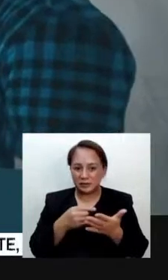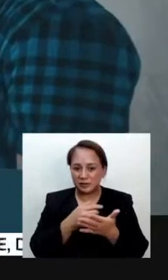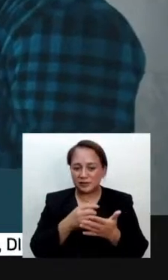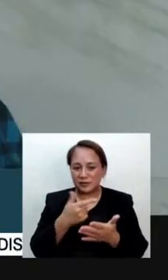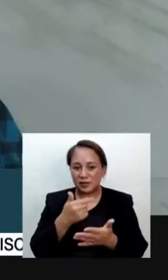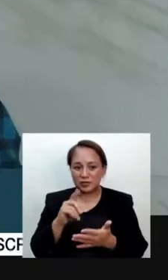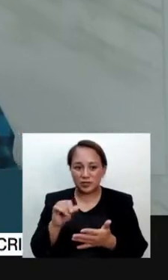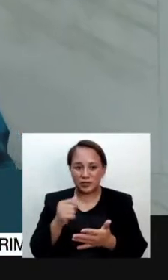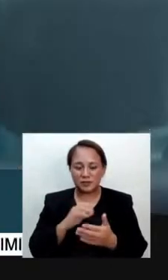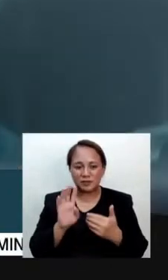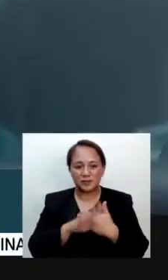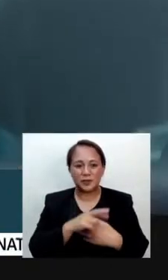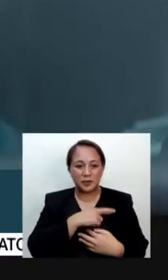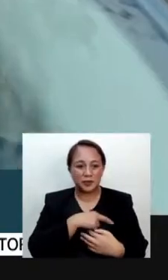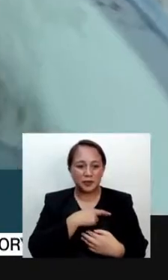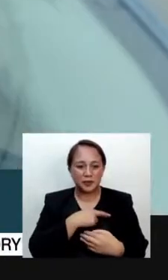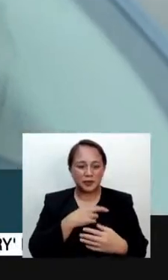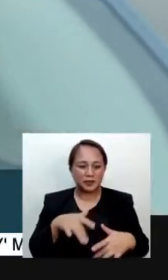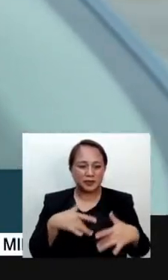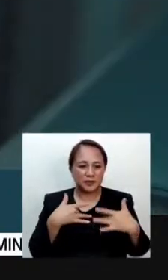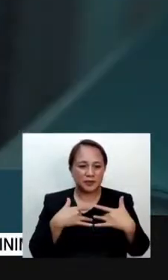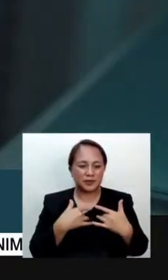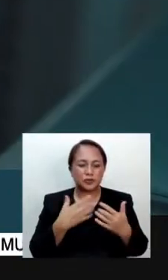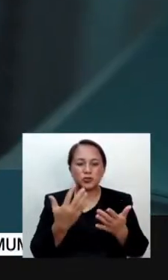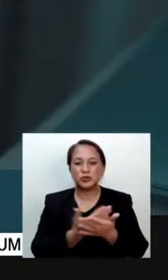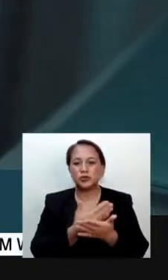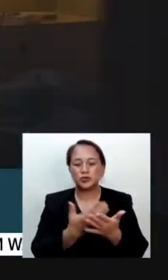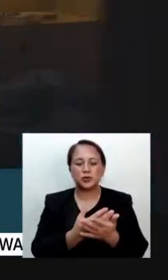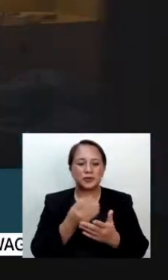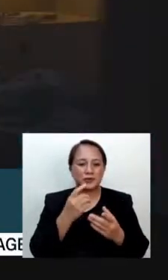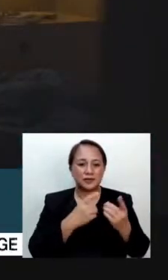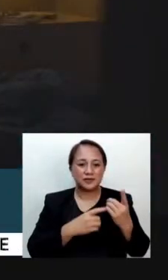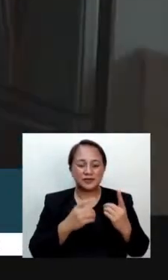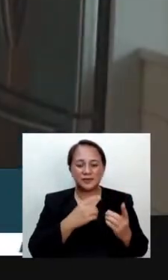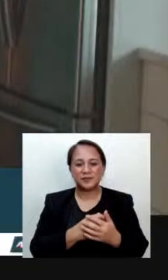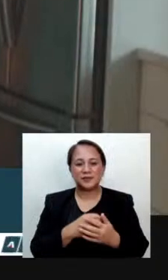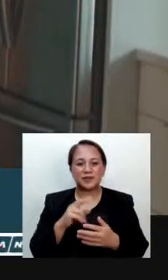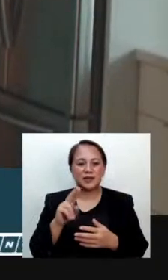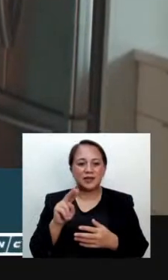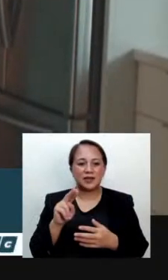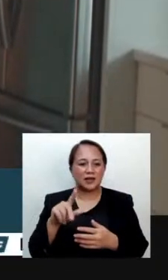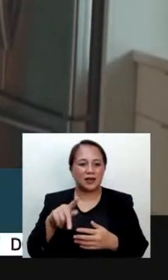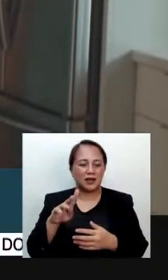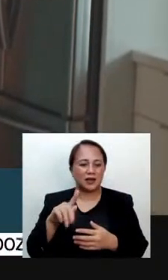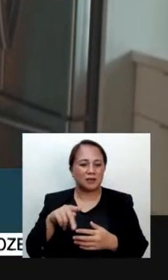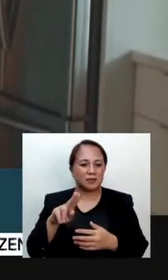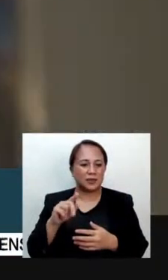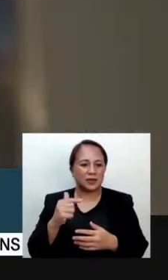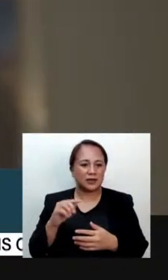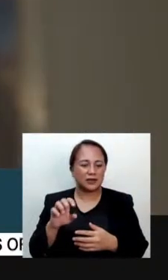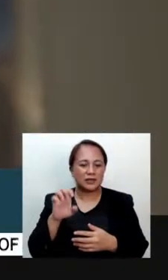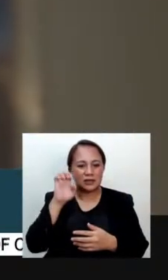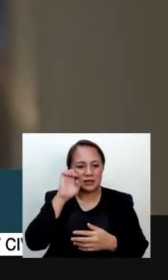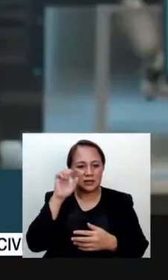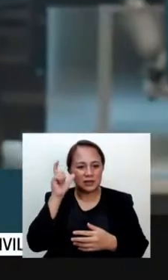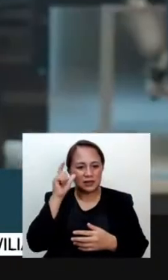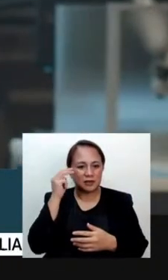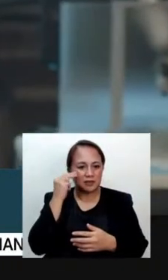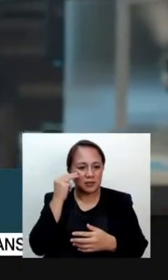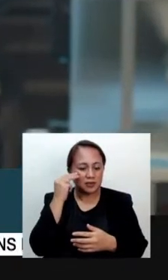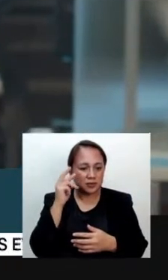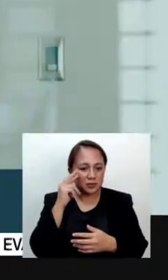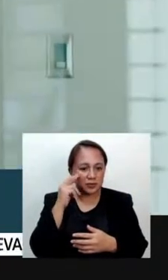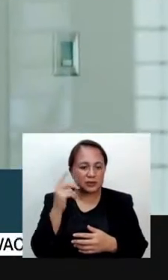life. That is at the heart of the new romantic comedy, Unplugging. Eva Longoria and Matt Walsh star as a